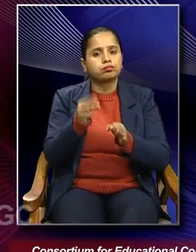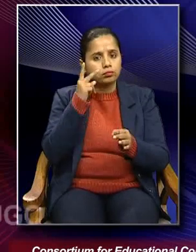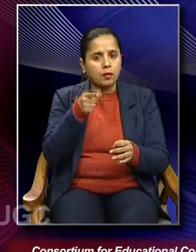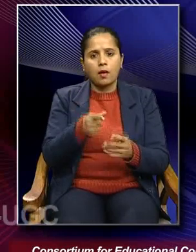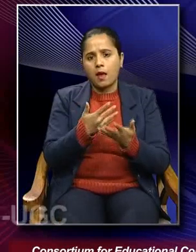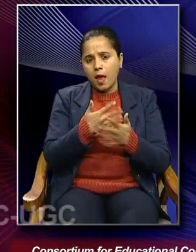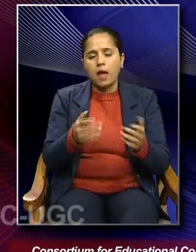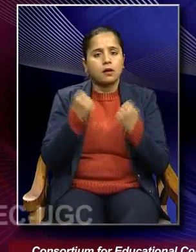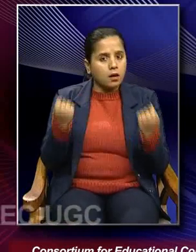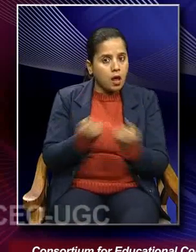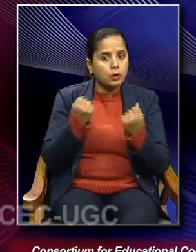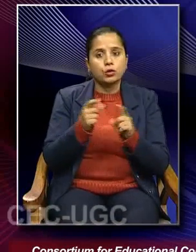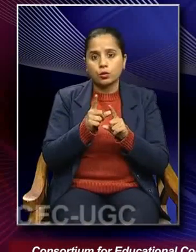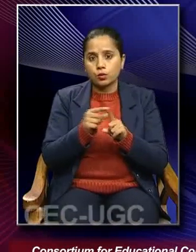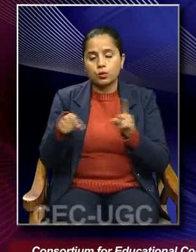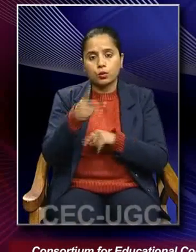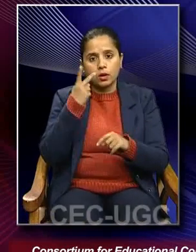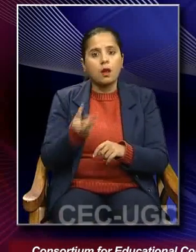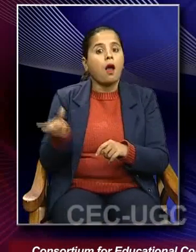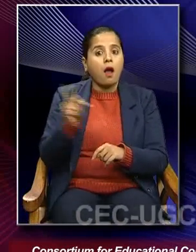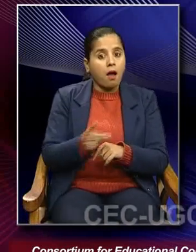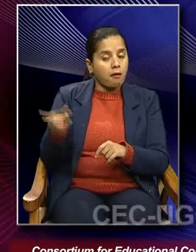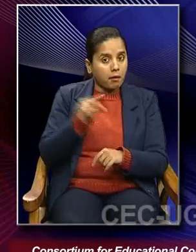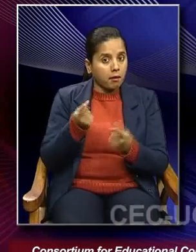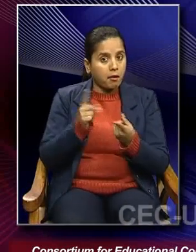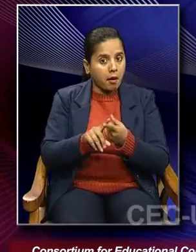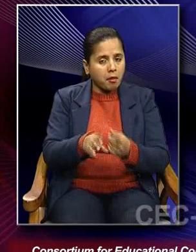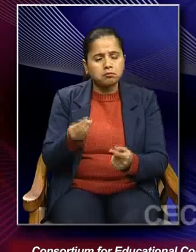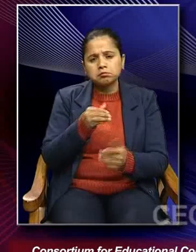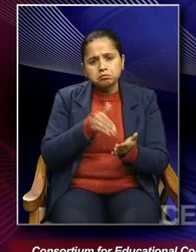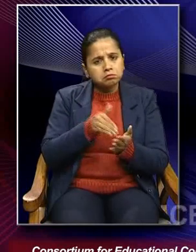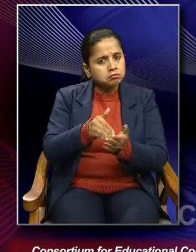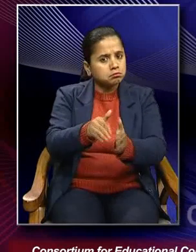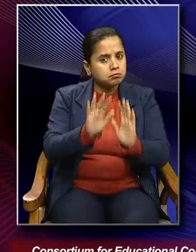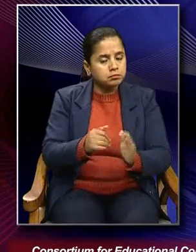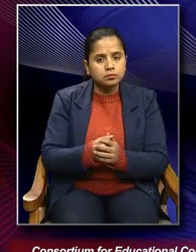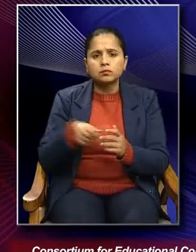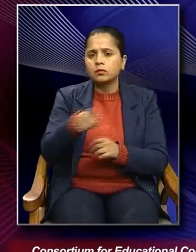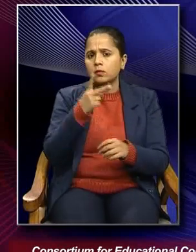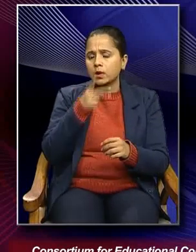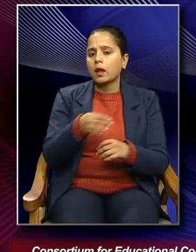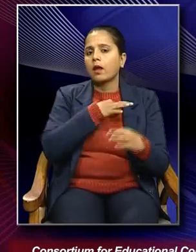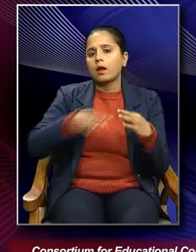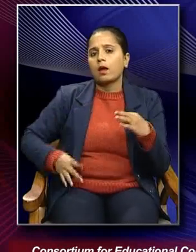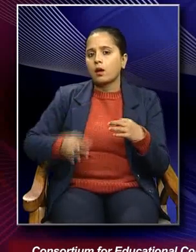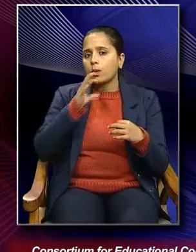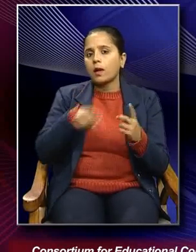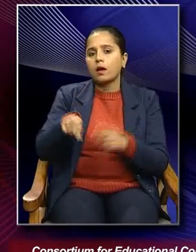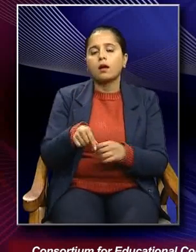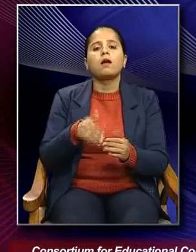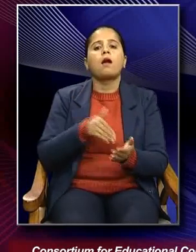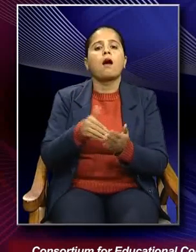any action that is repeated frequently becomes cast into a